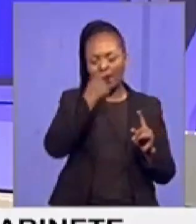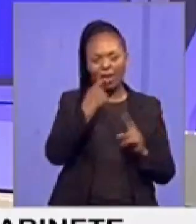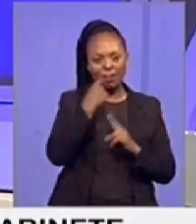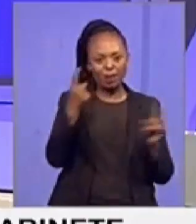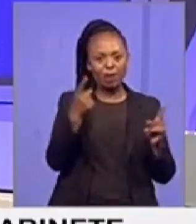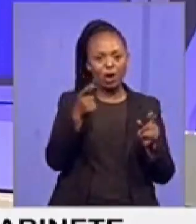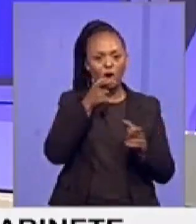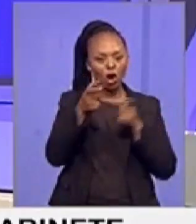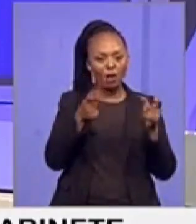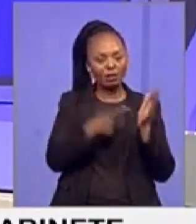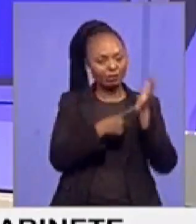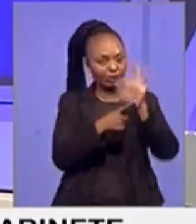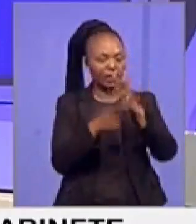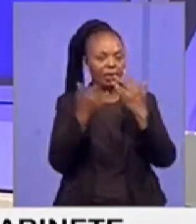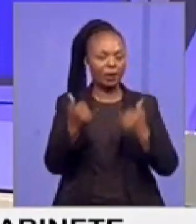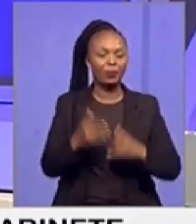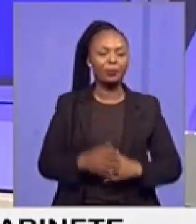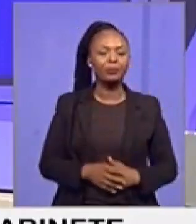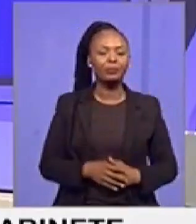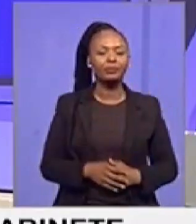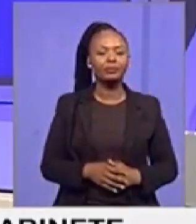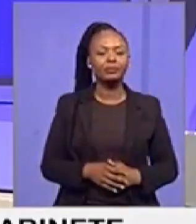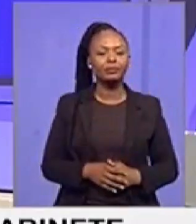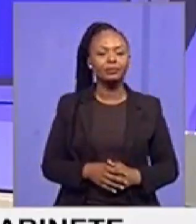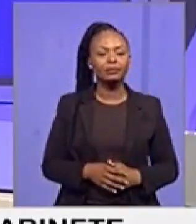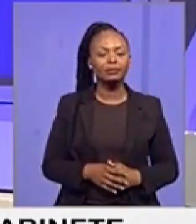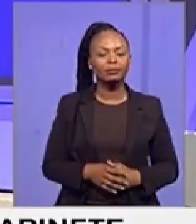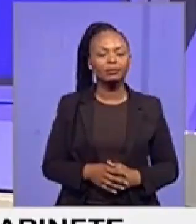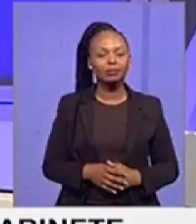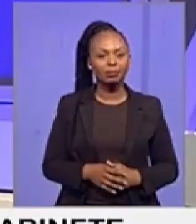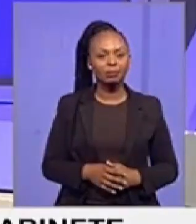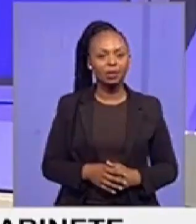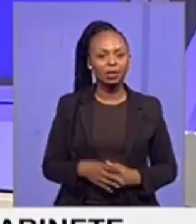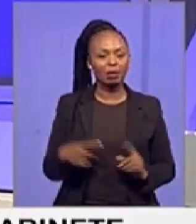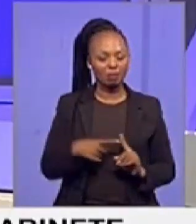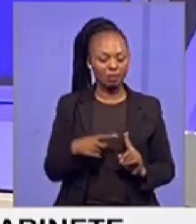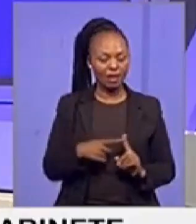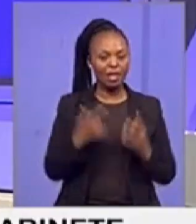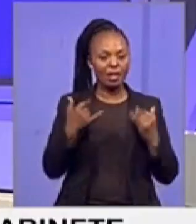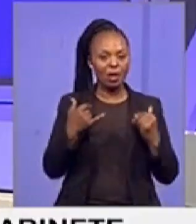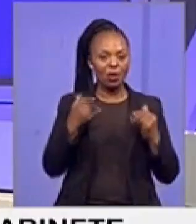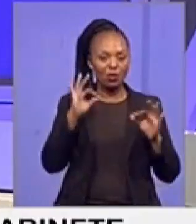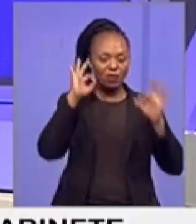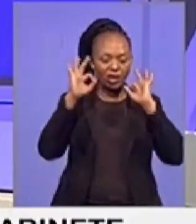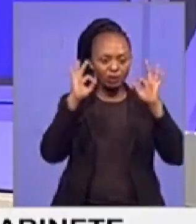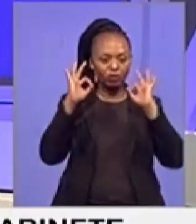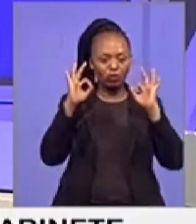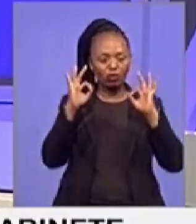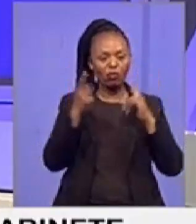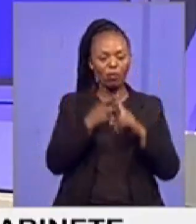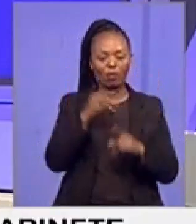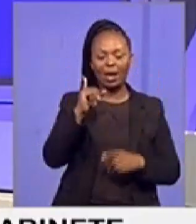maikutlo a bona ke a latelang Prof hobane mane ho Facebook re ra fumana molaetsa o tswang ho Isaac Nkomo mo yena a reng